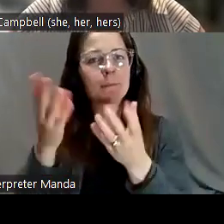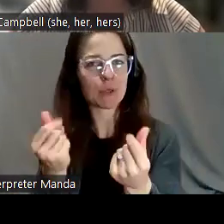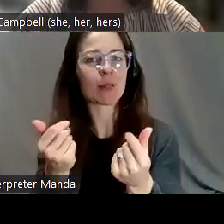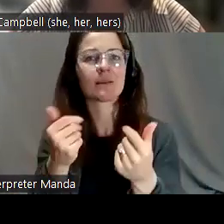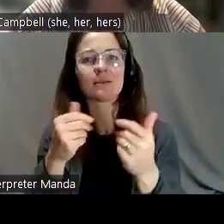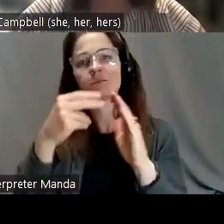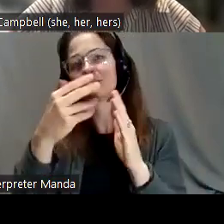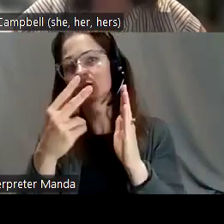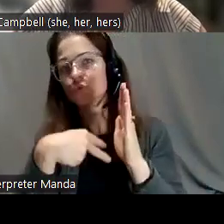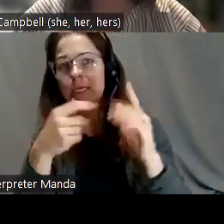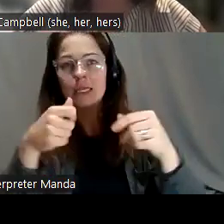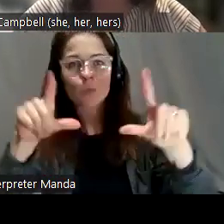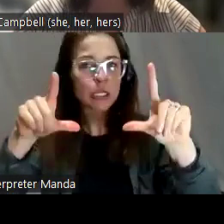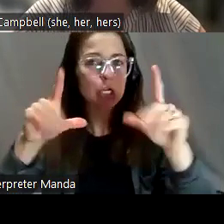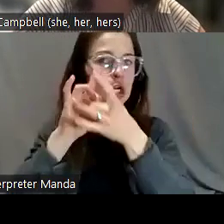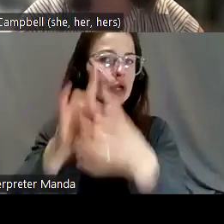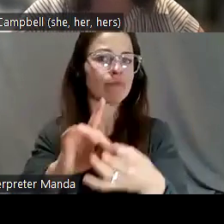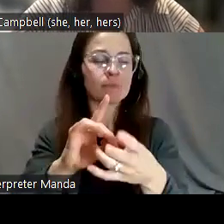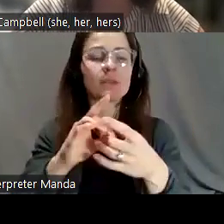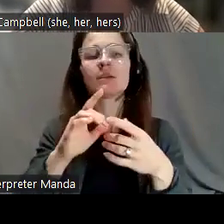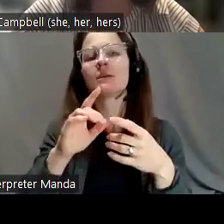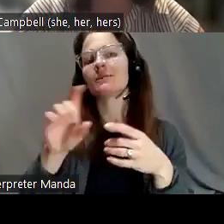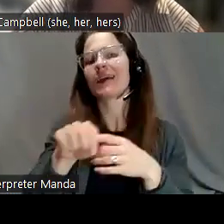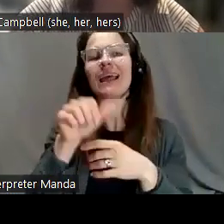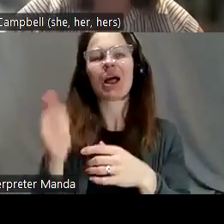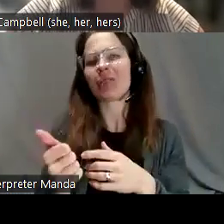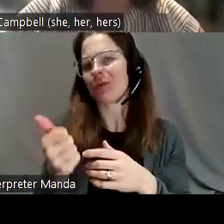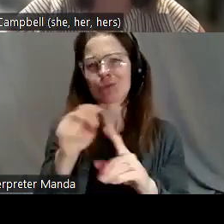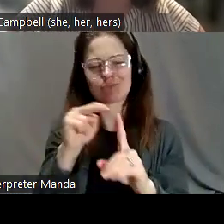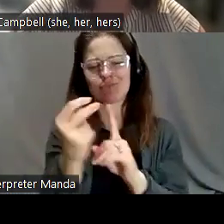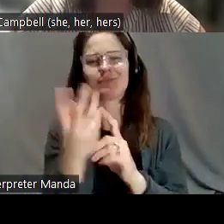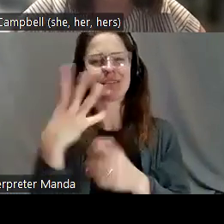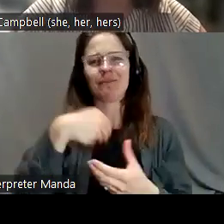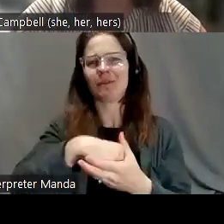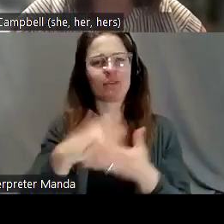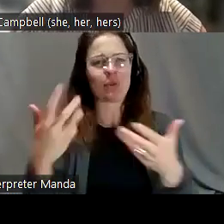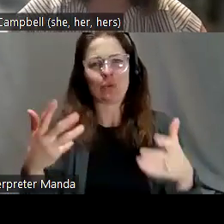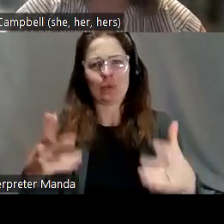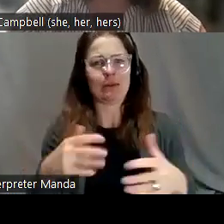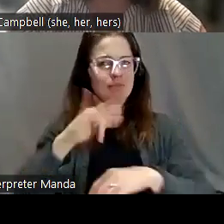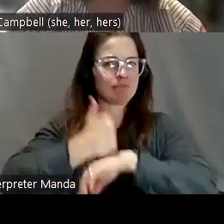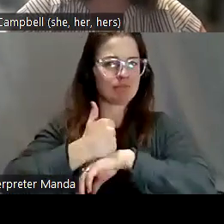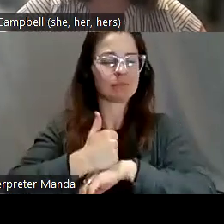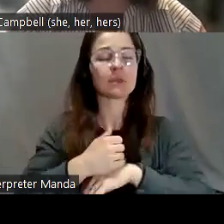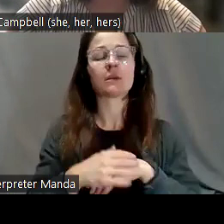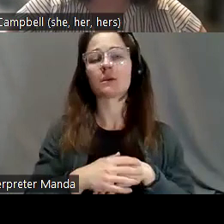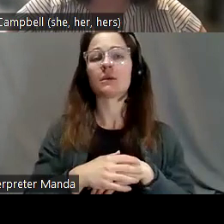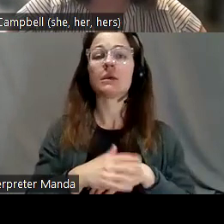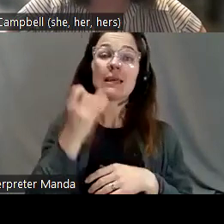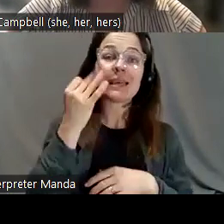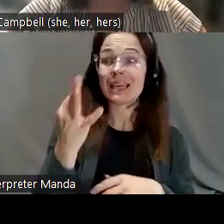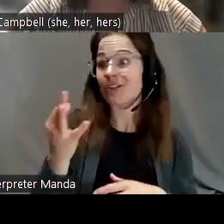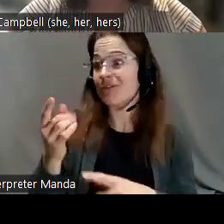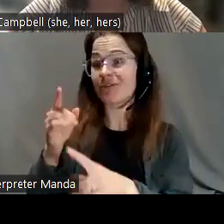image descriptions, and all of those accessible aspects already. And in times where they might not have that, or they